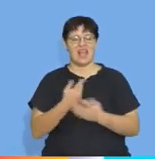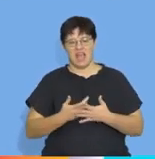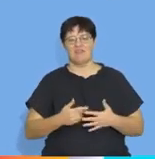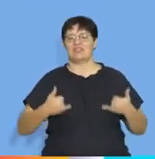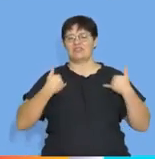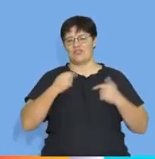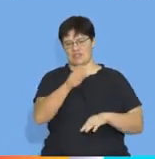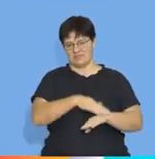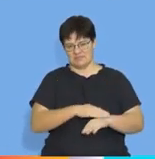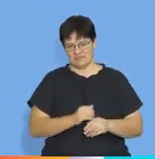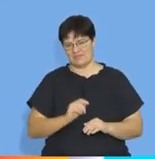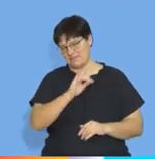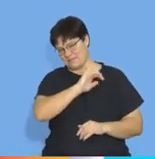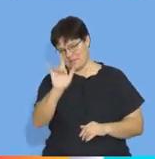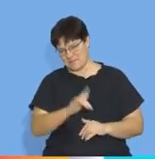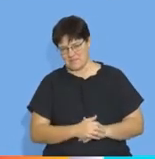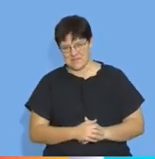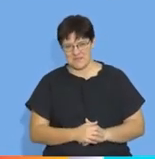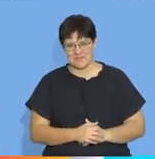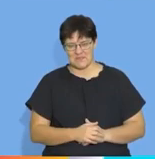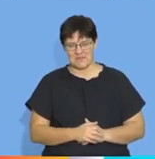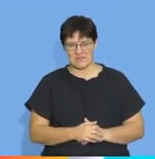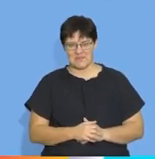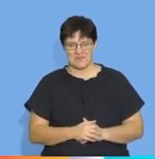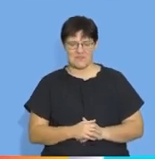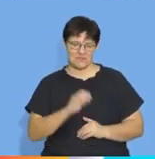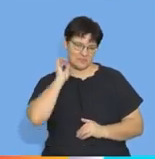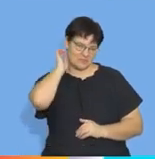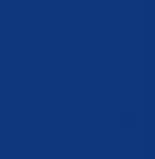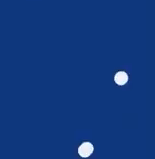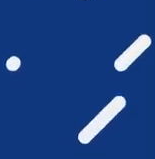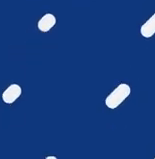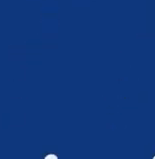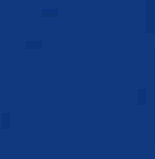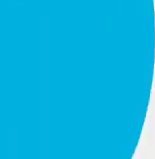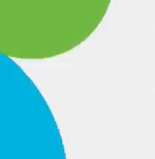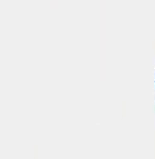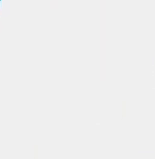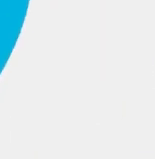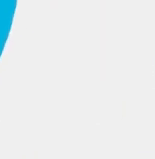Enjoy your day and have a baie lekker time. Cheers. Bye.